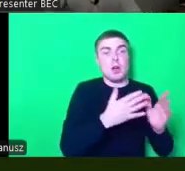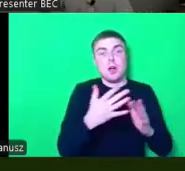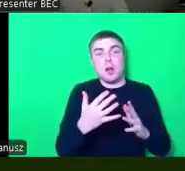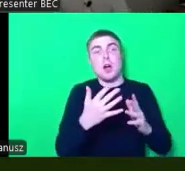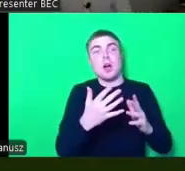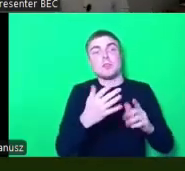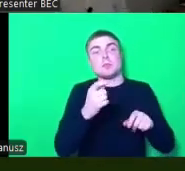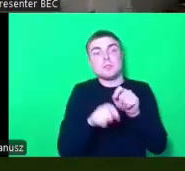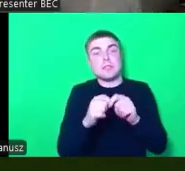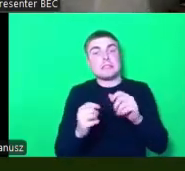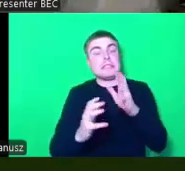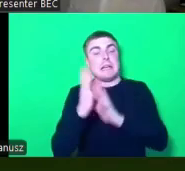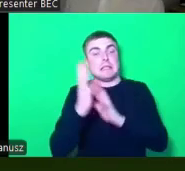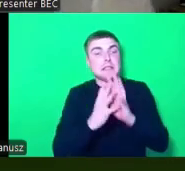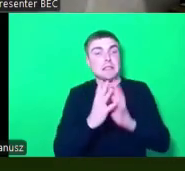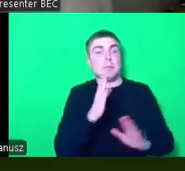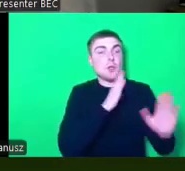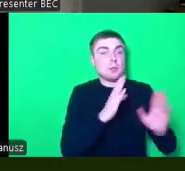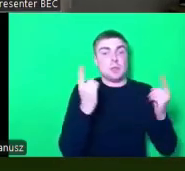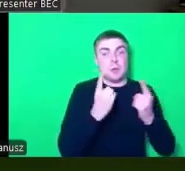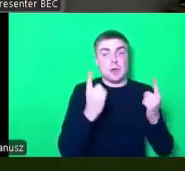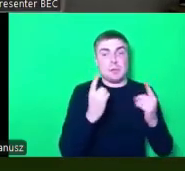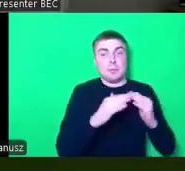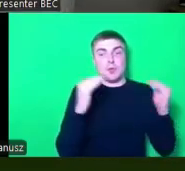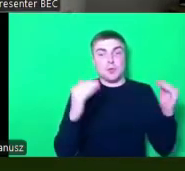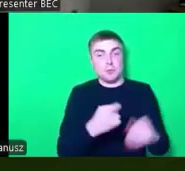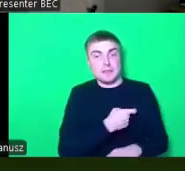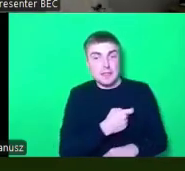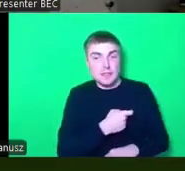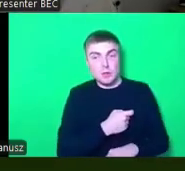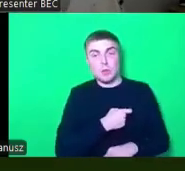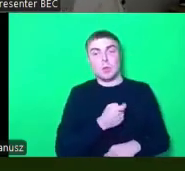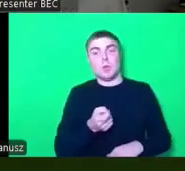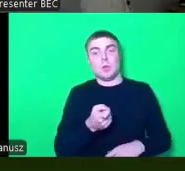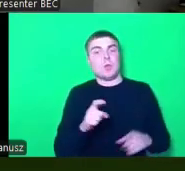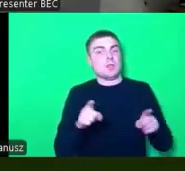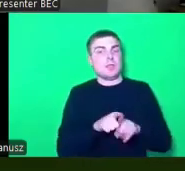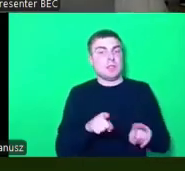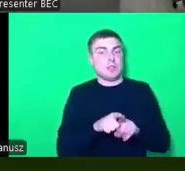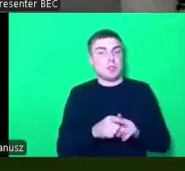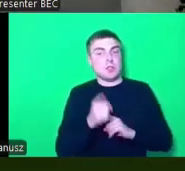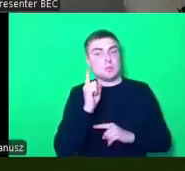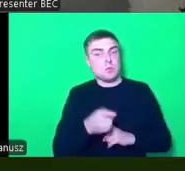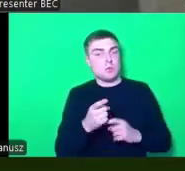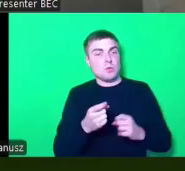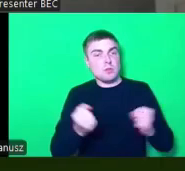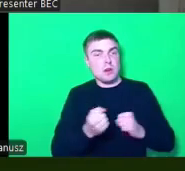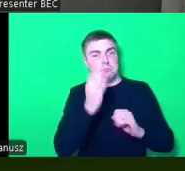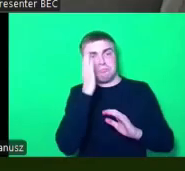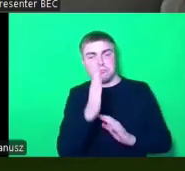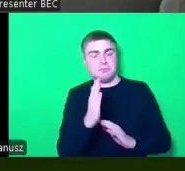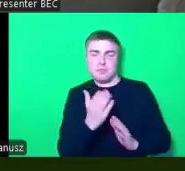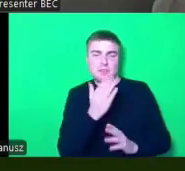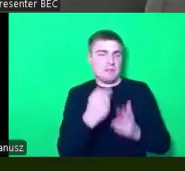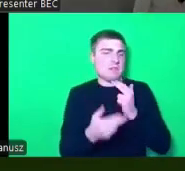a blinded van to an unknown destination. And some people ended up in a diverse forest with lots